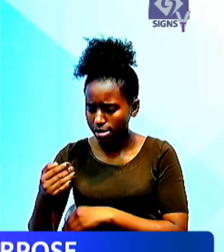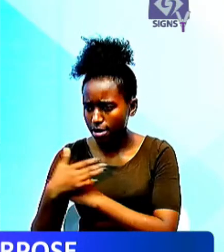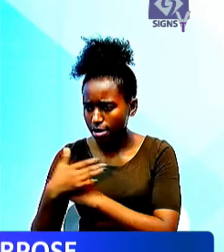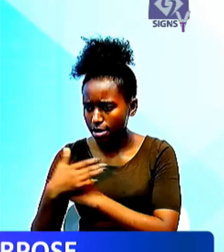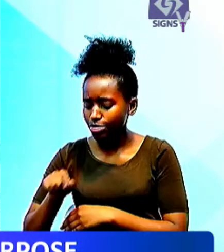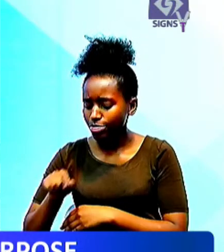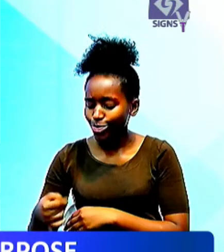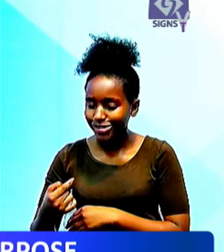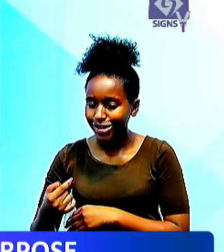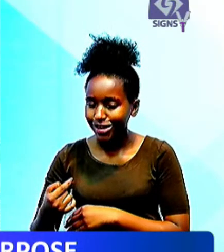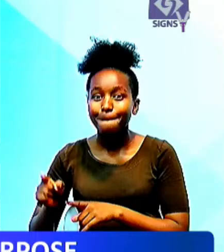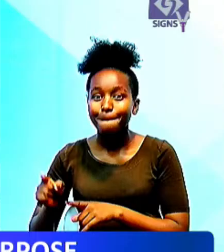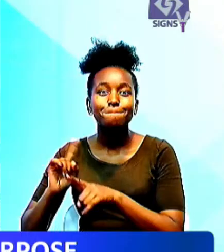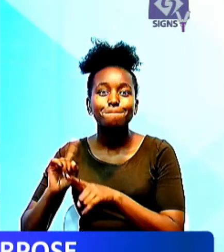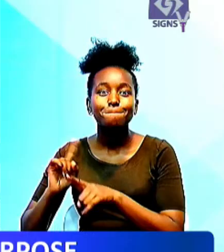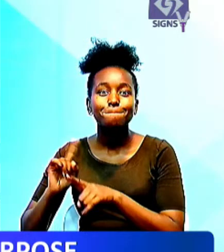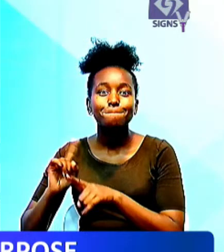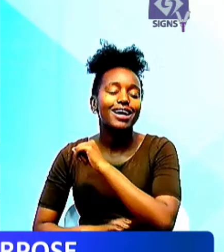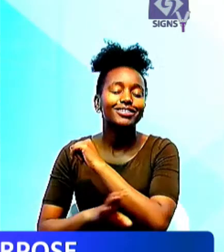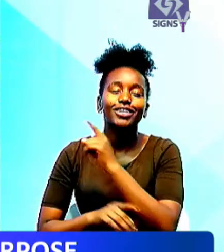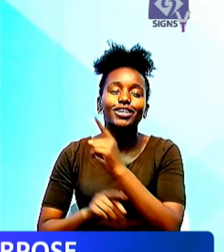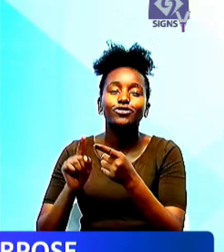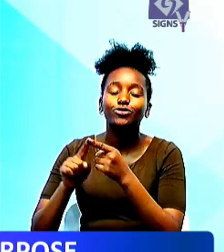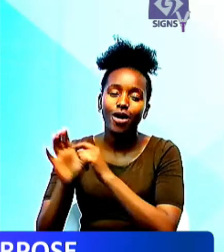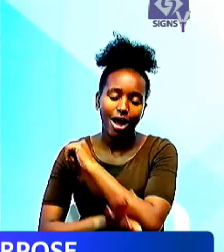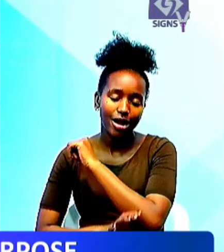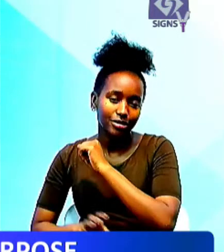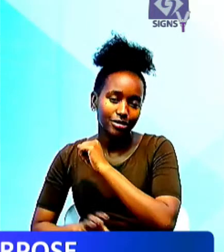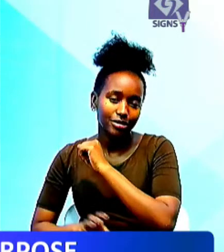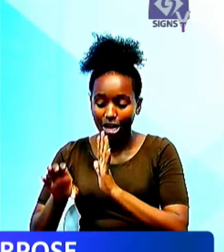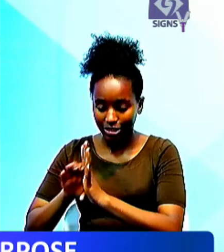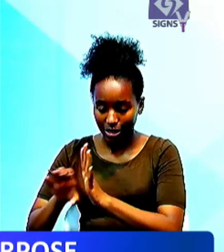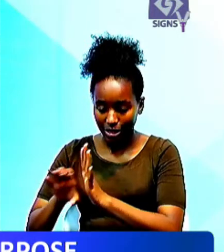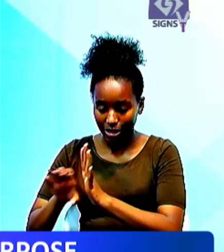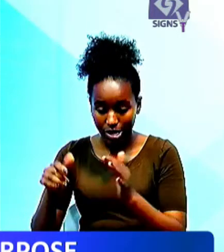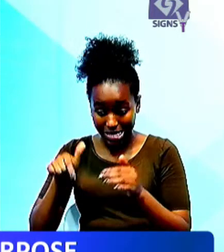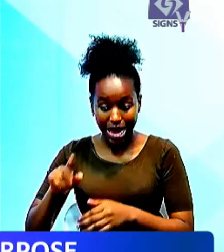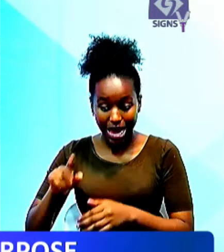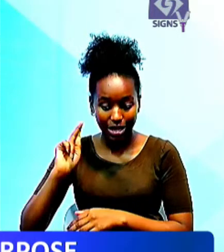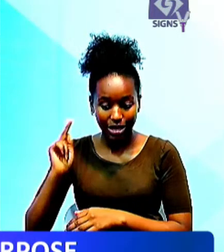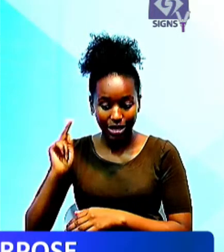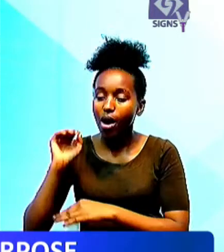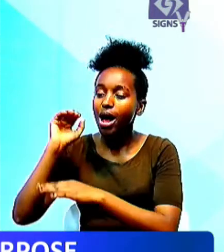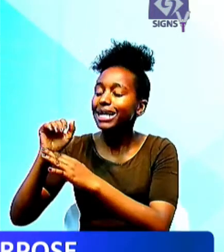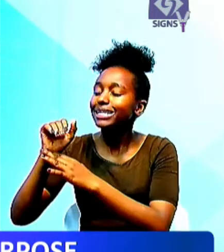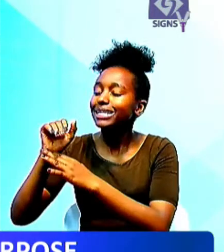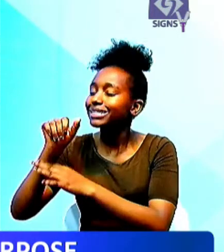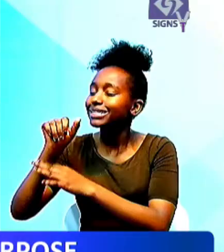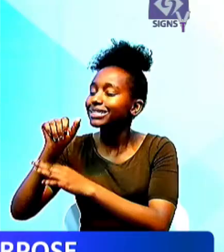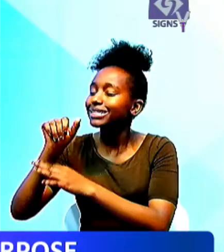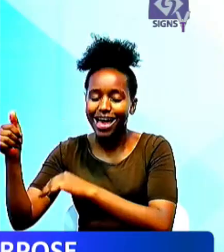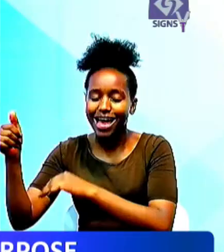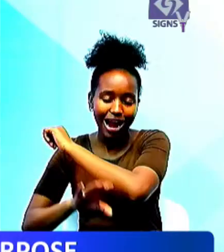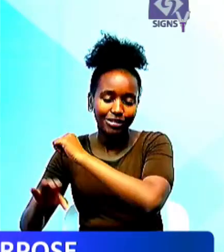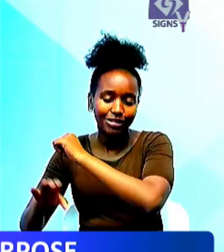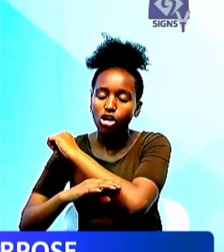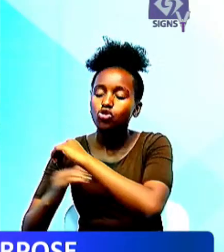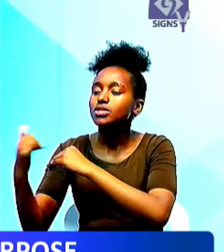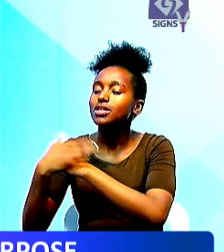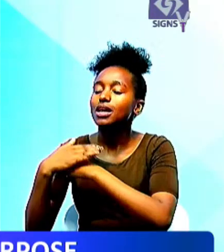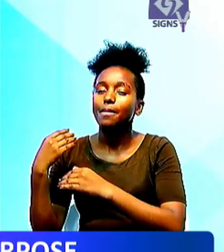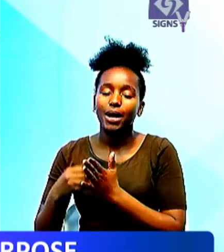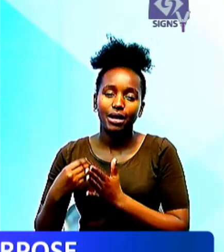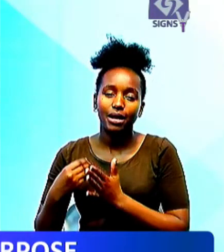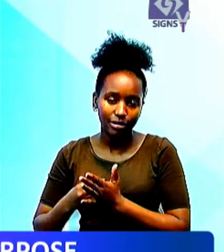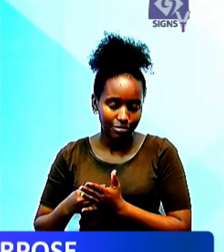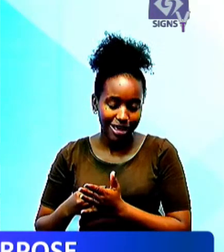country. Yes. Because now you are playing with the country, you are now playing this game at a higher stakes level as compared to me saying, hey,